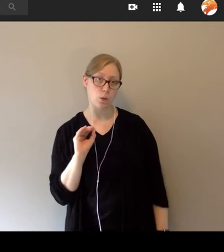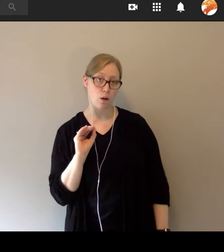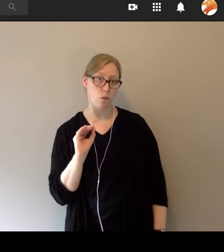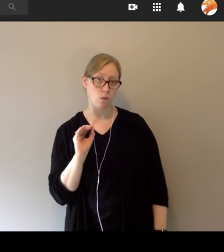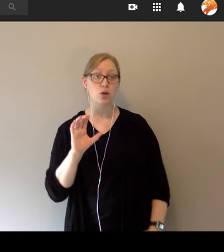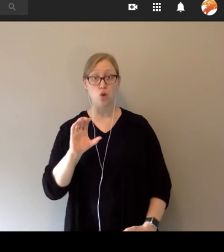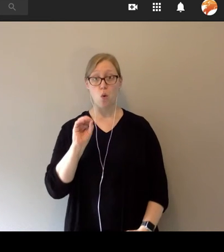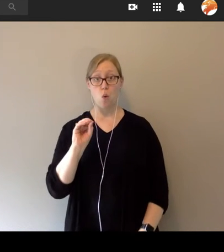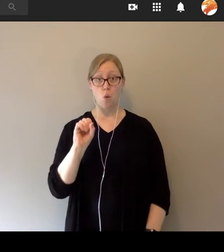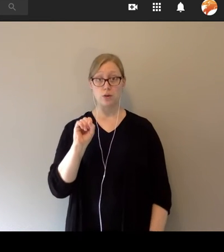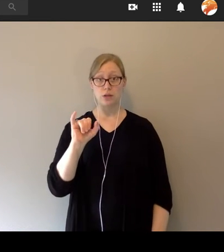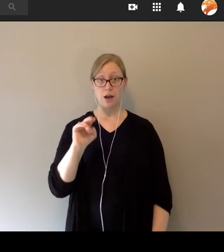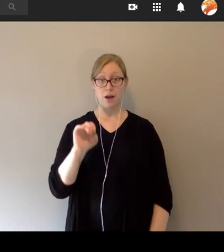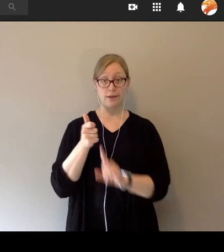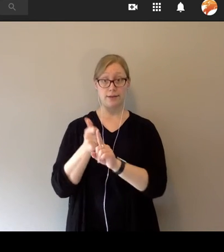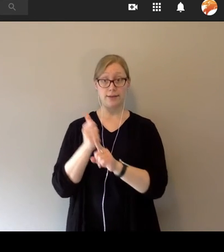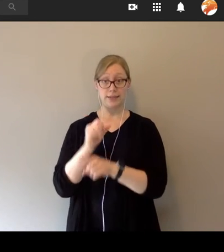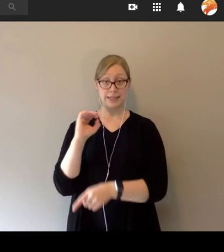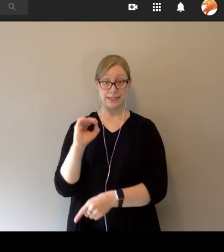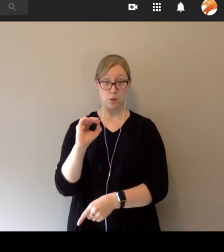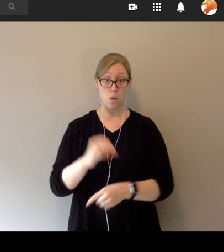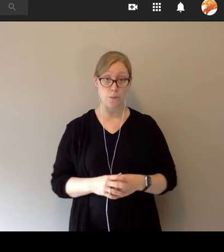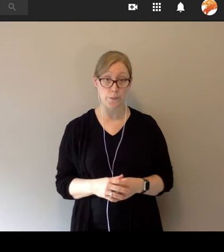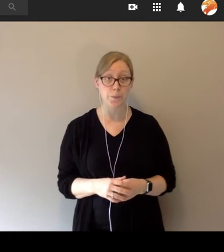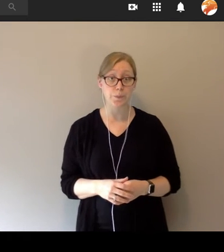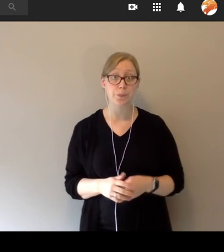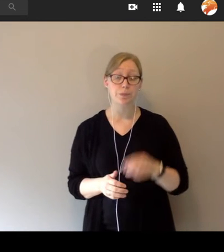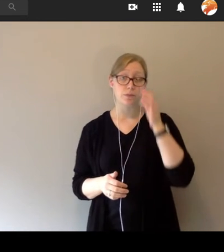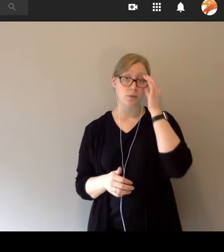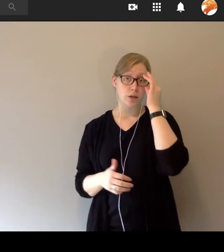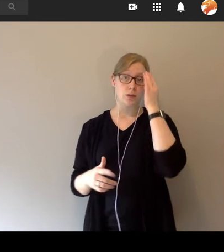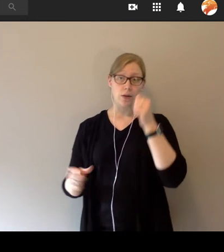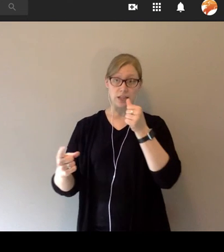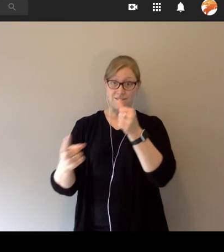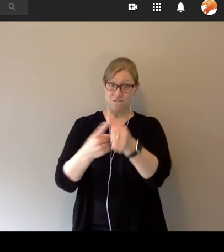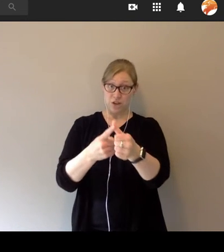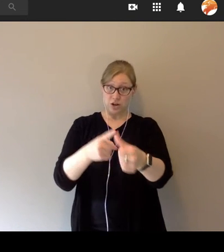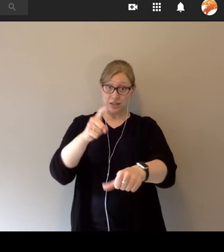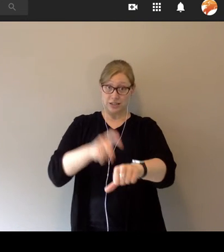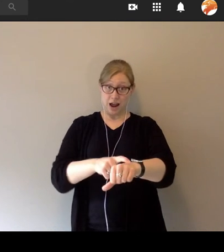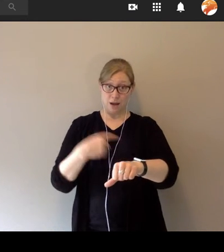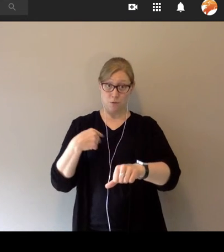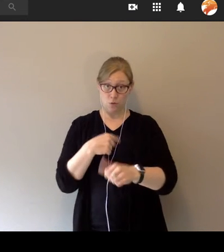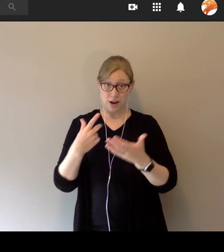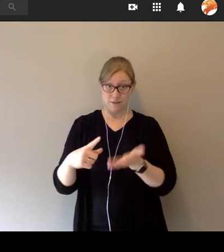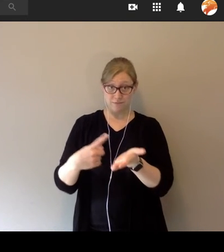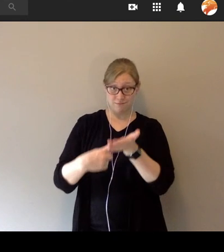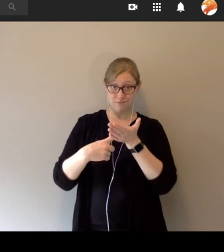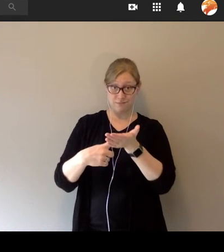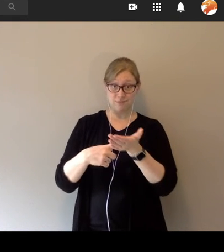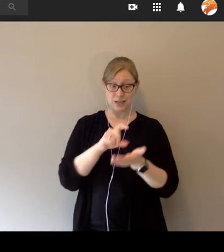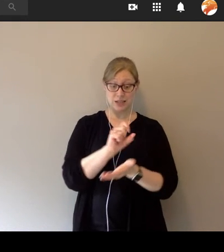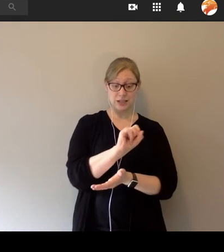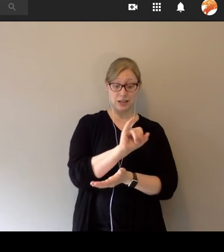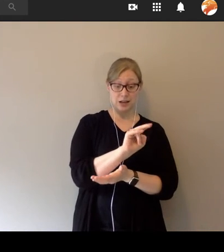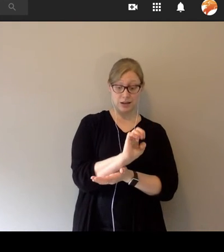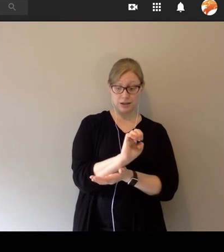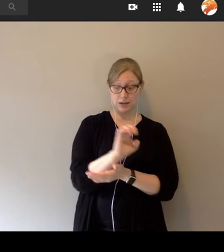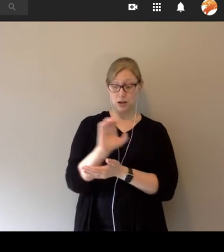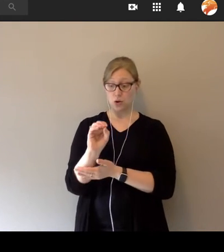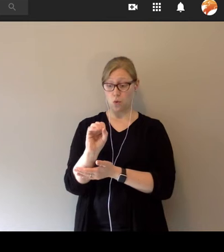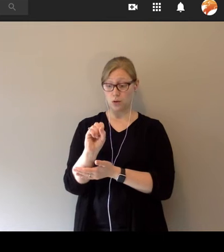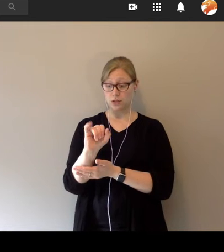Right? So that is the first time that we've talked about sine and cosine ratios